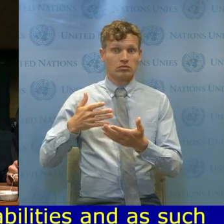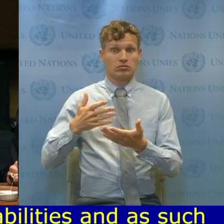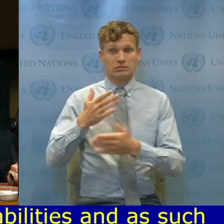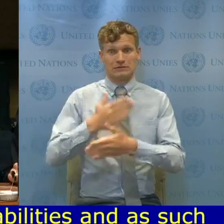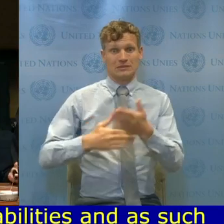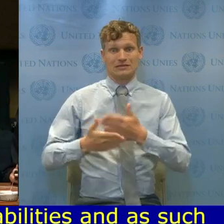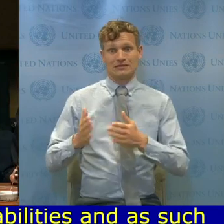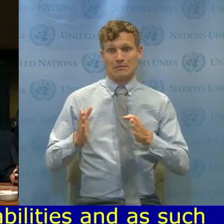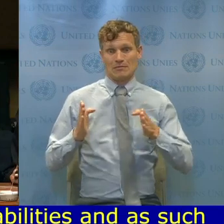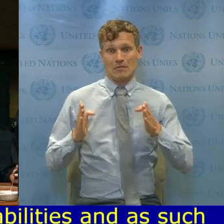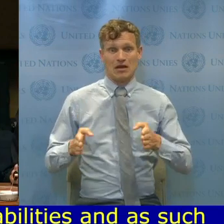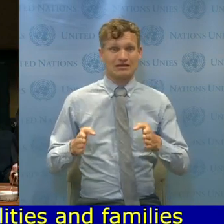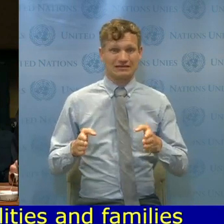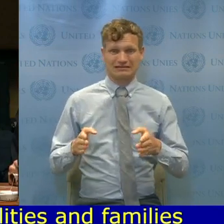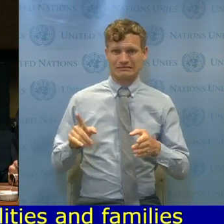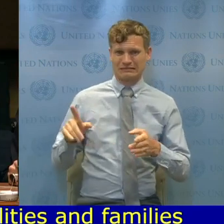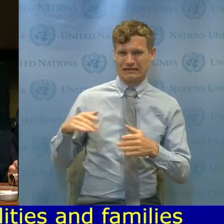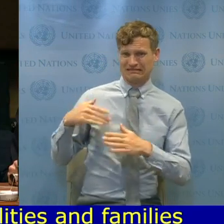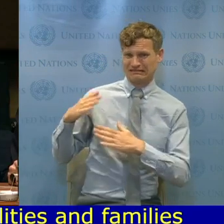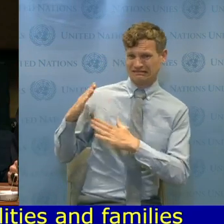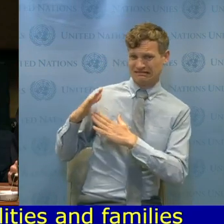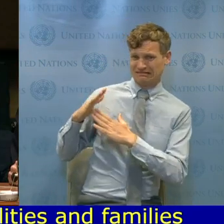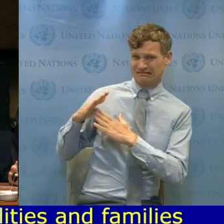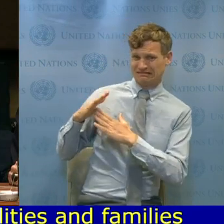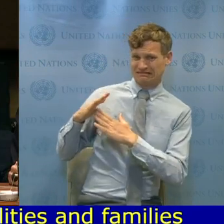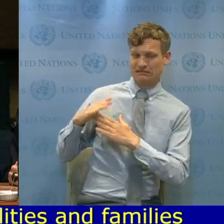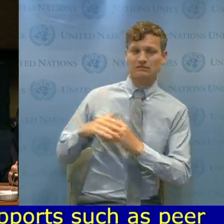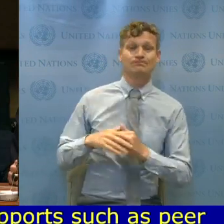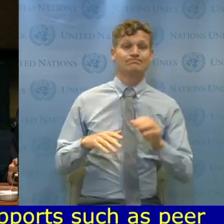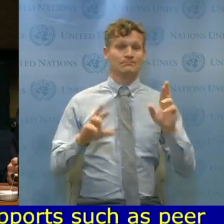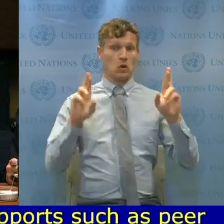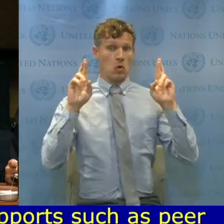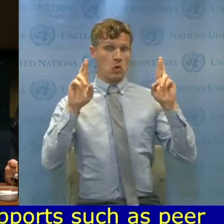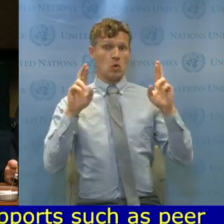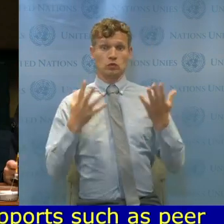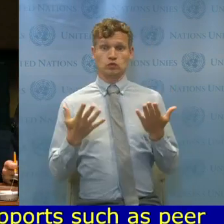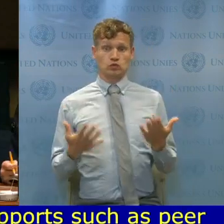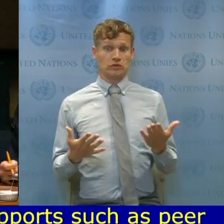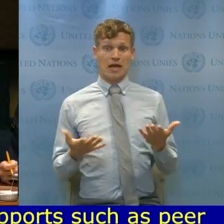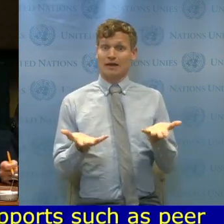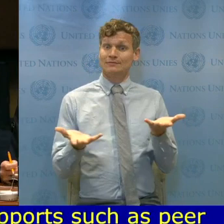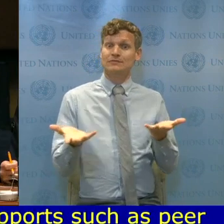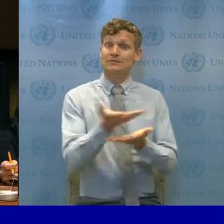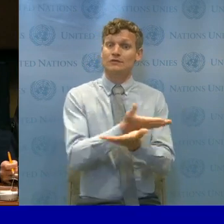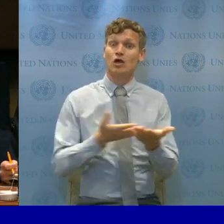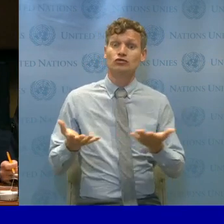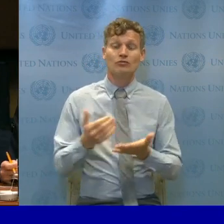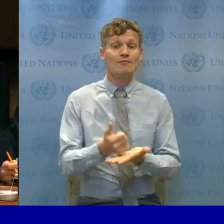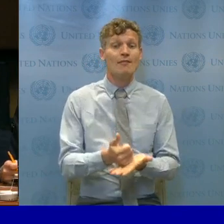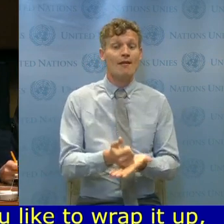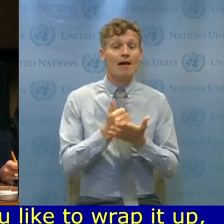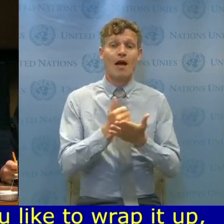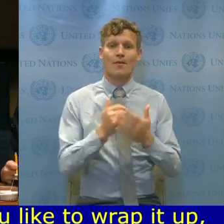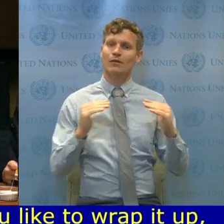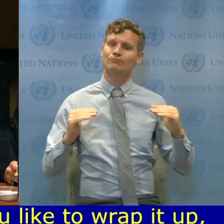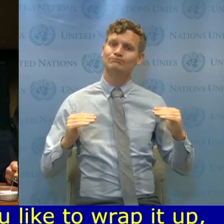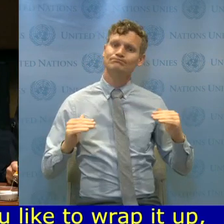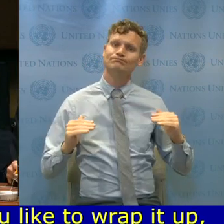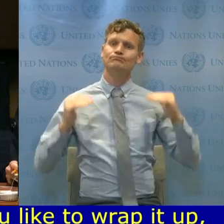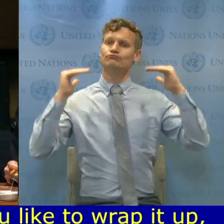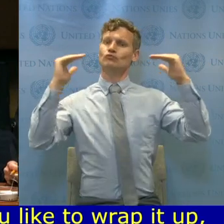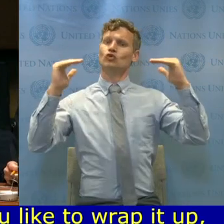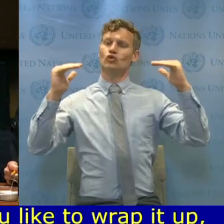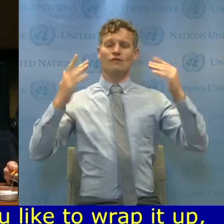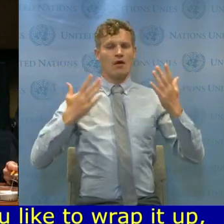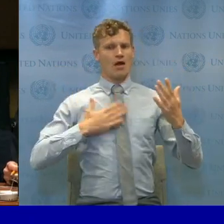Would you like to wrap it up, Professor? Okay. Yeah? I hope today's discussion will help us make a more significant progress toward the achievement